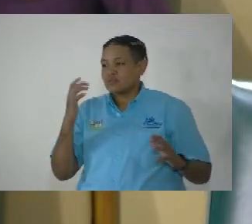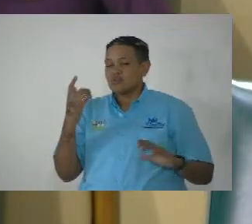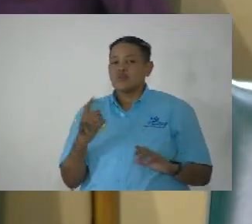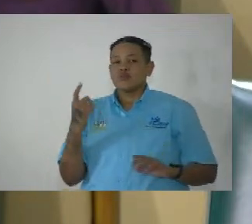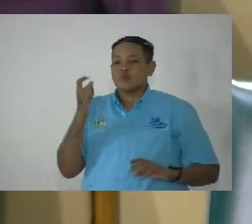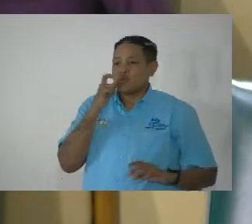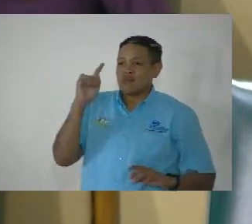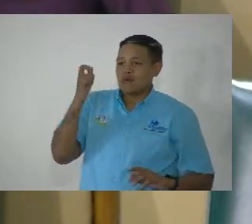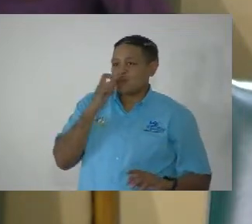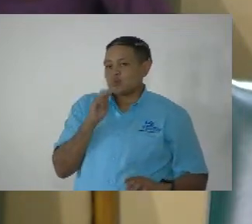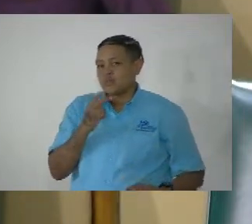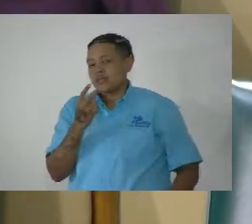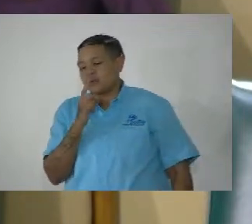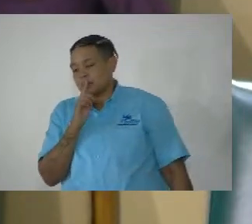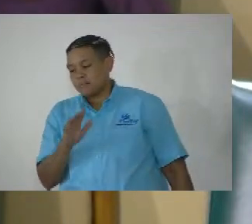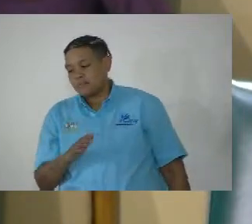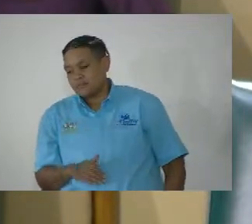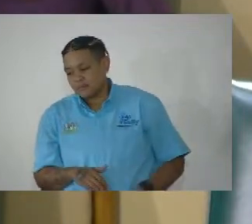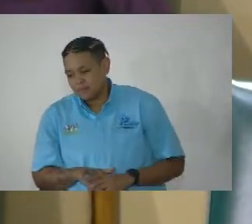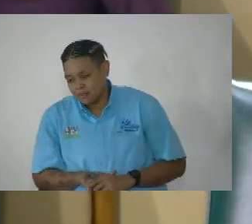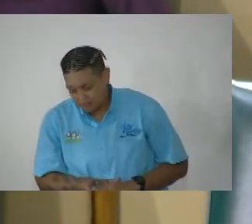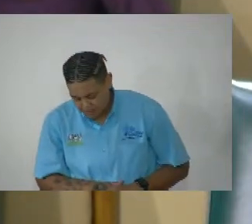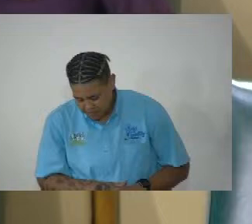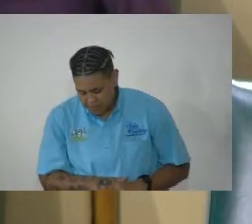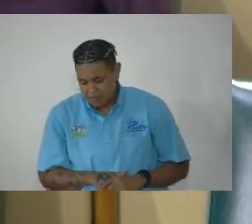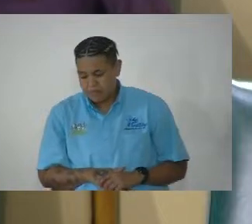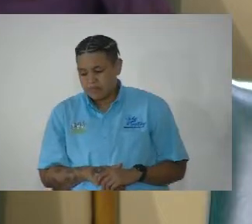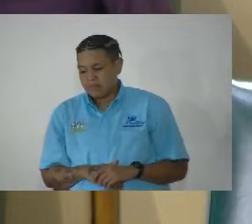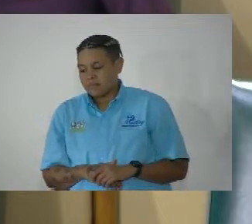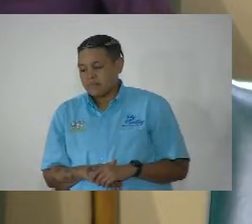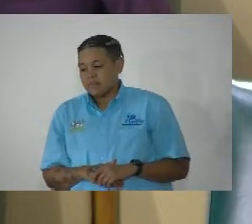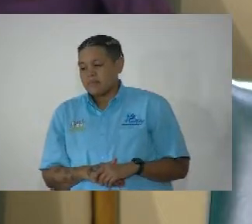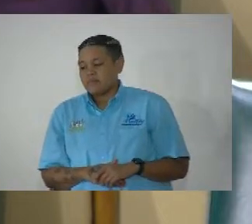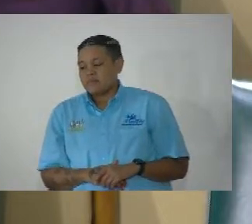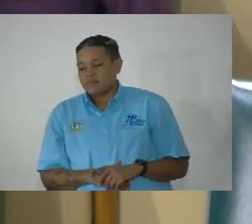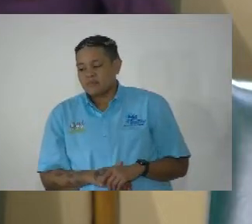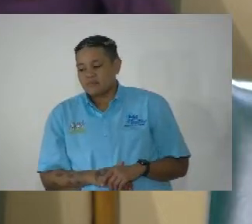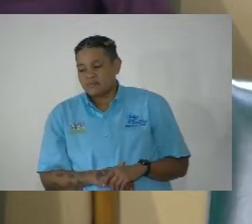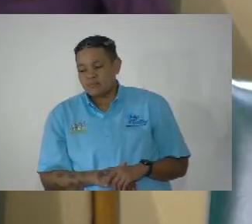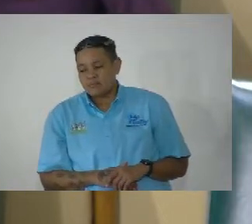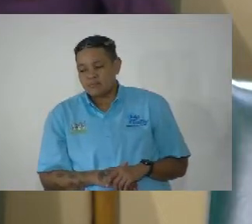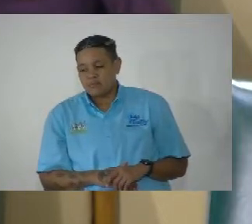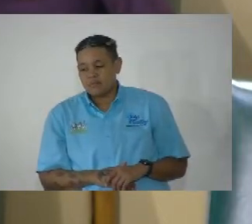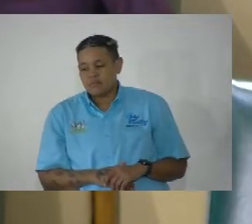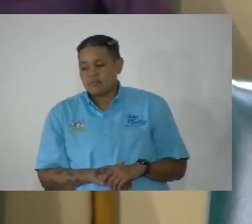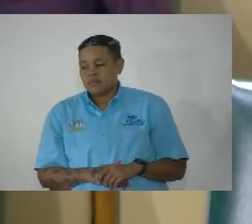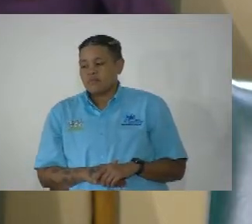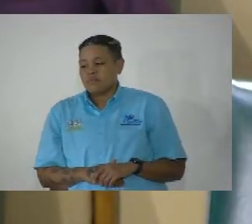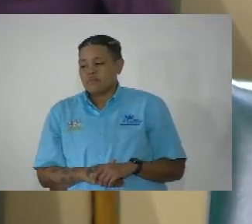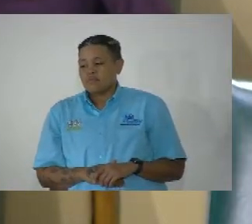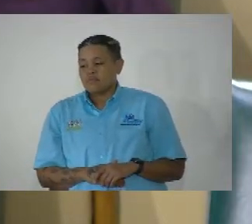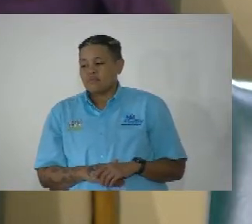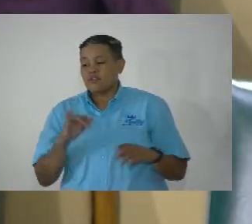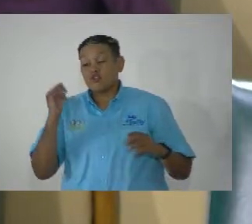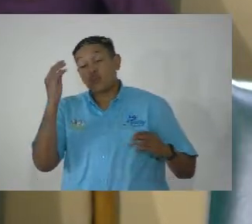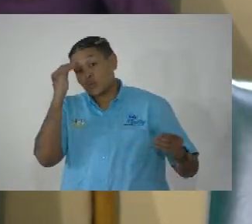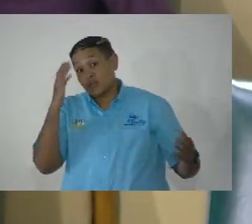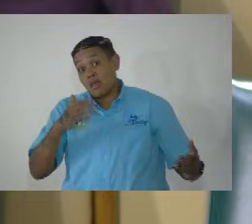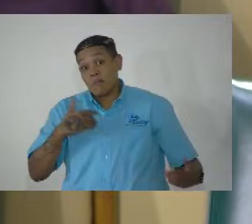one-upmanship or a one-woman-manship, right? But just to say that I'm happy at this